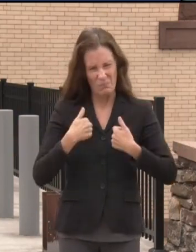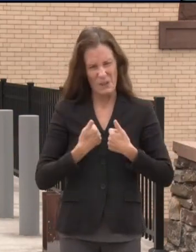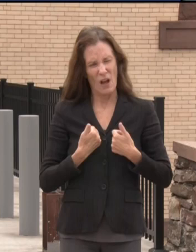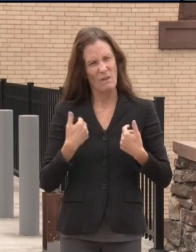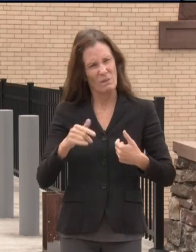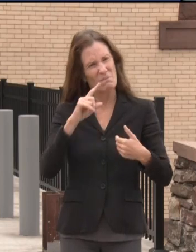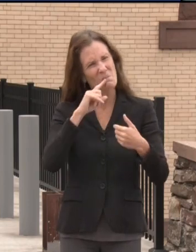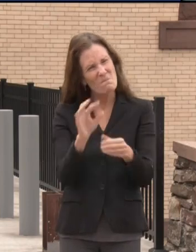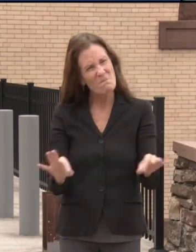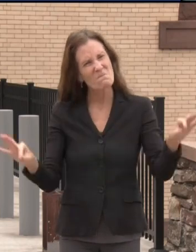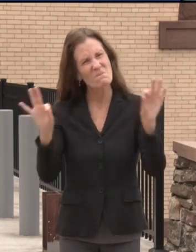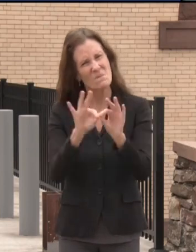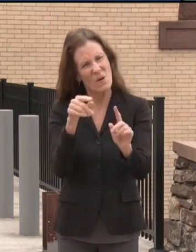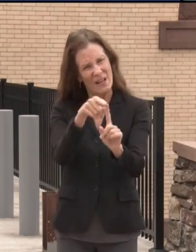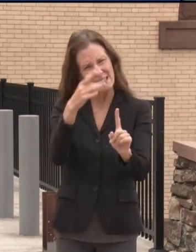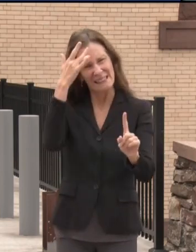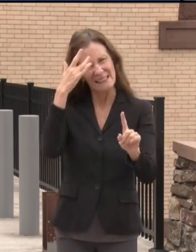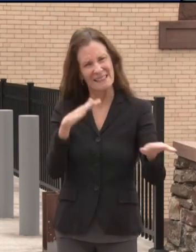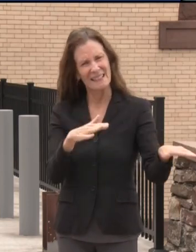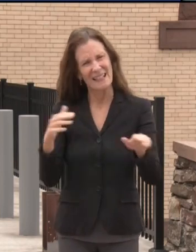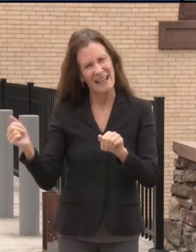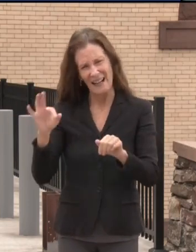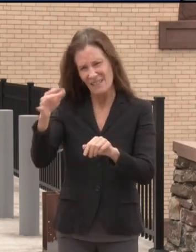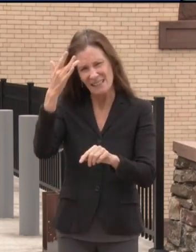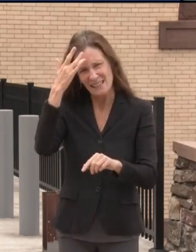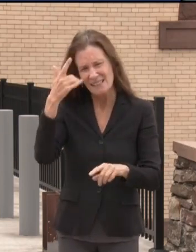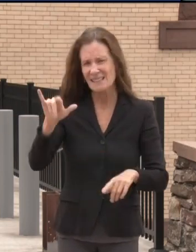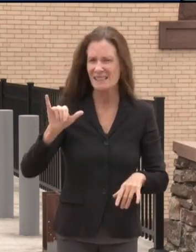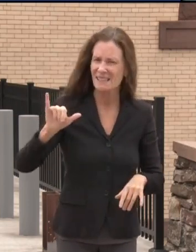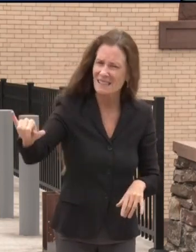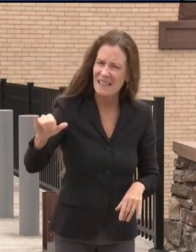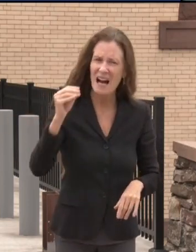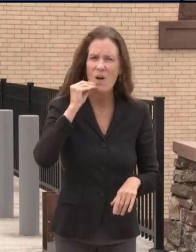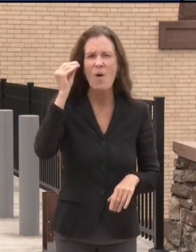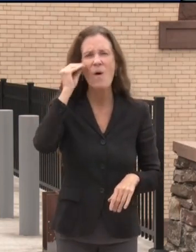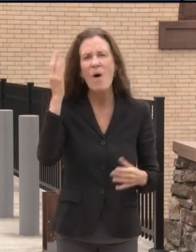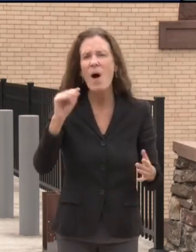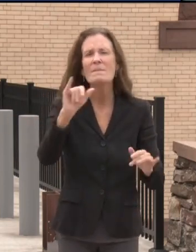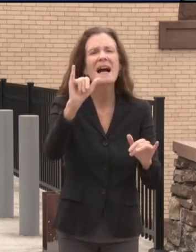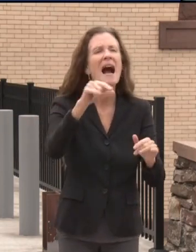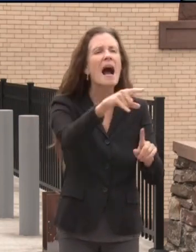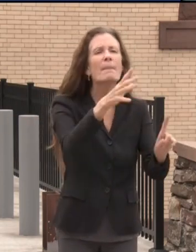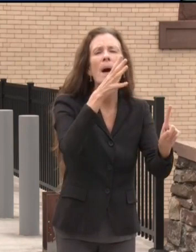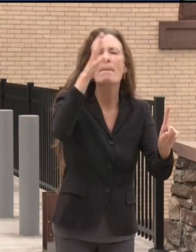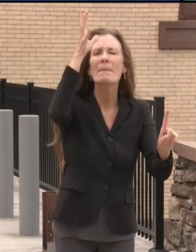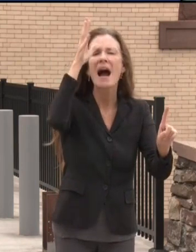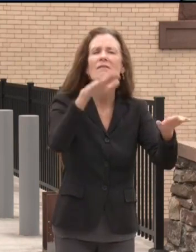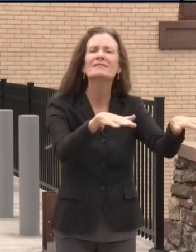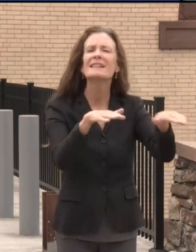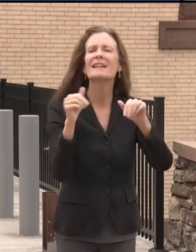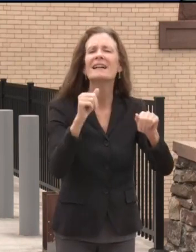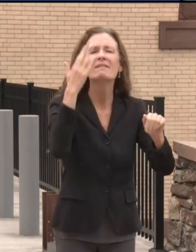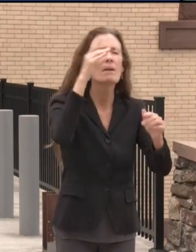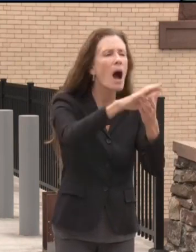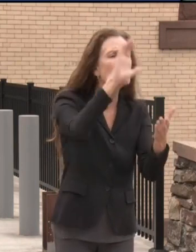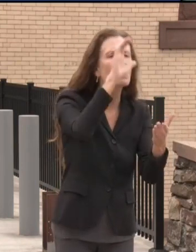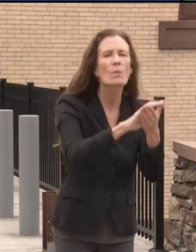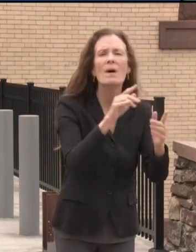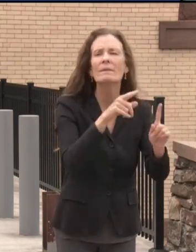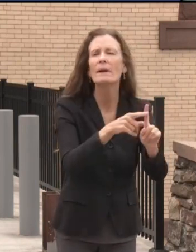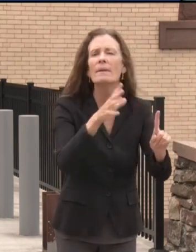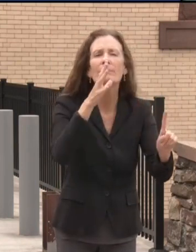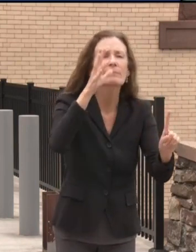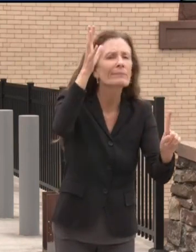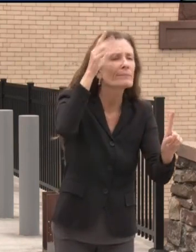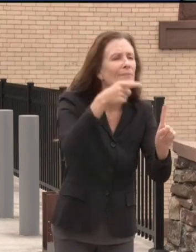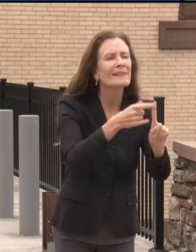parental, paid parent leave for both the husband and the wife, for both man and woman, father and mother.